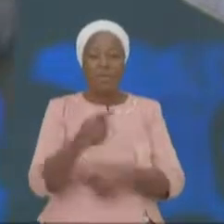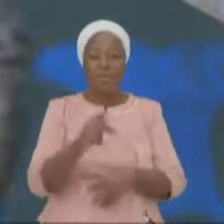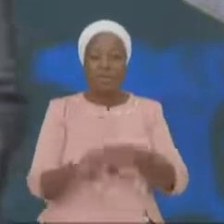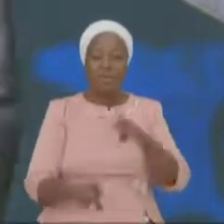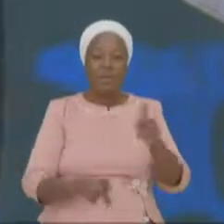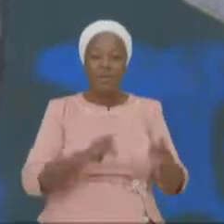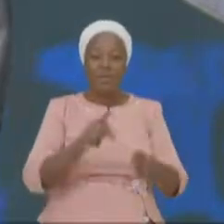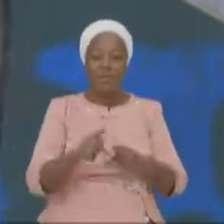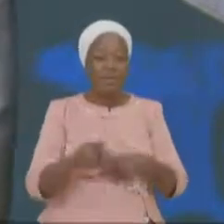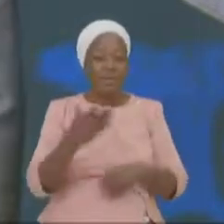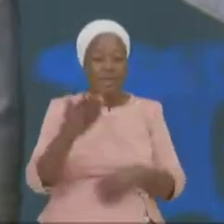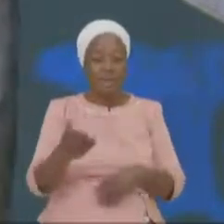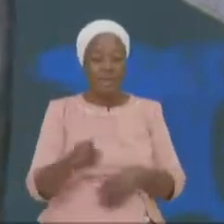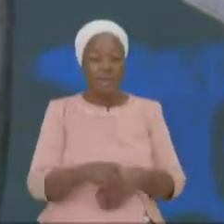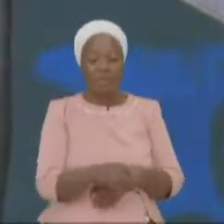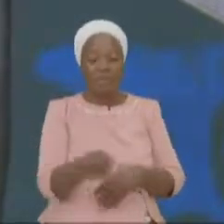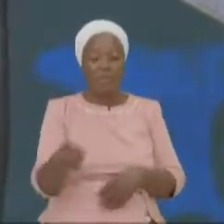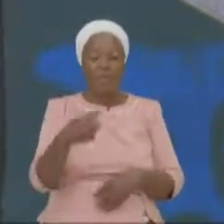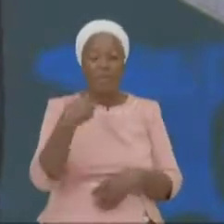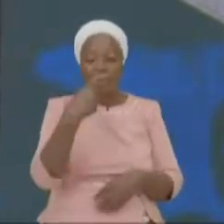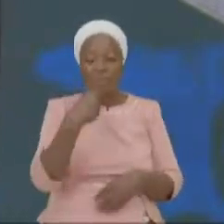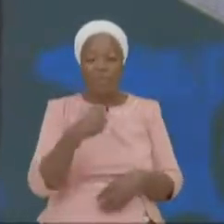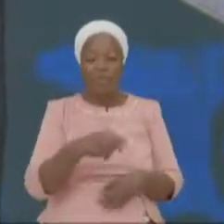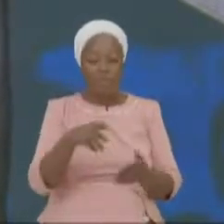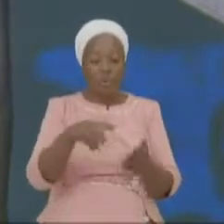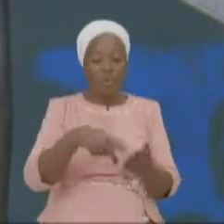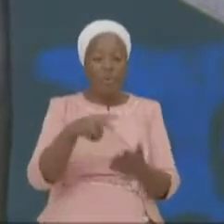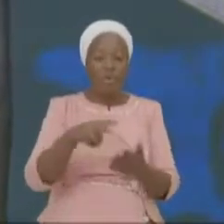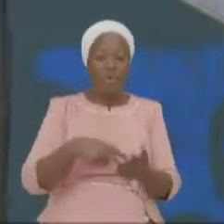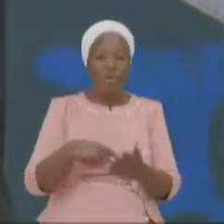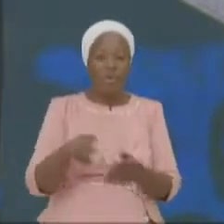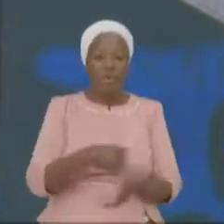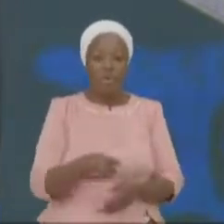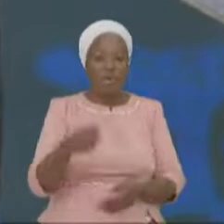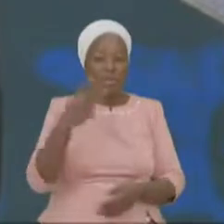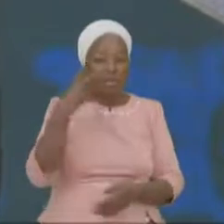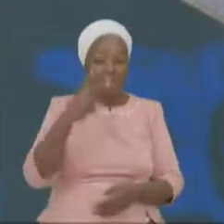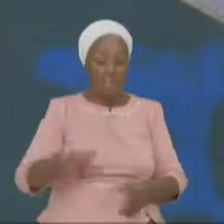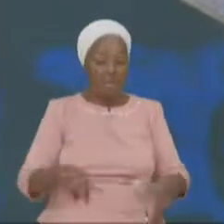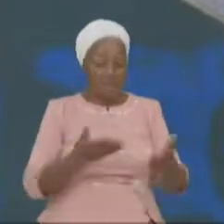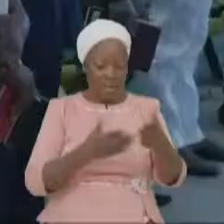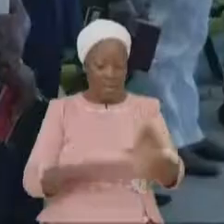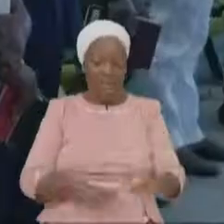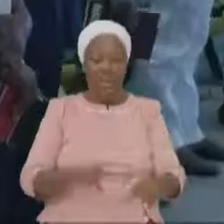who reach, they see death. I see life.